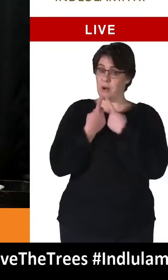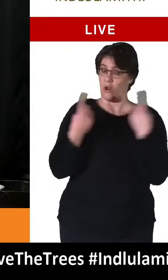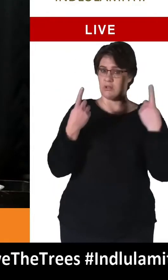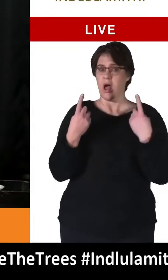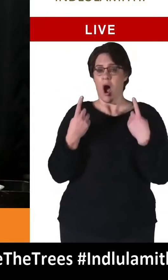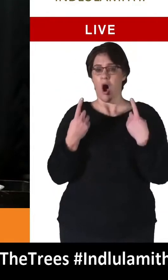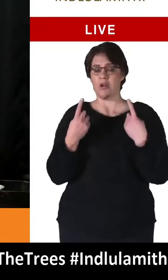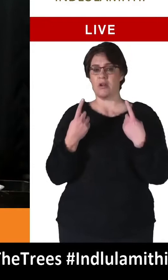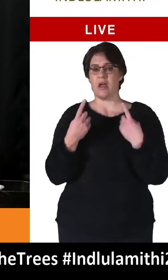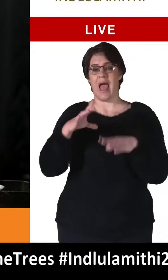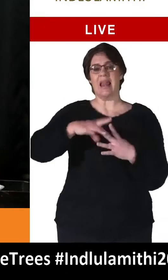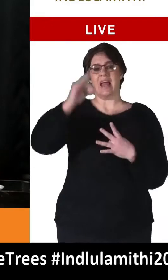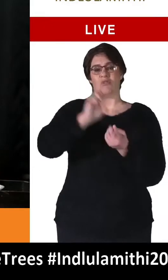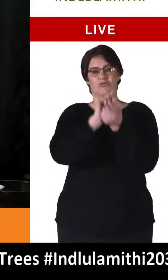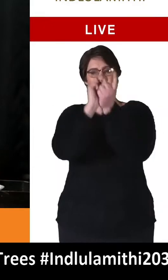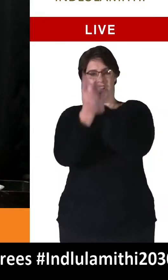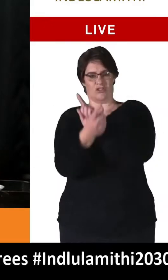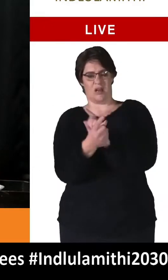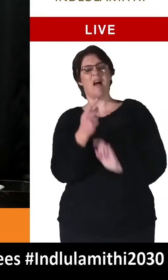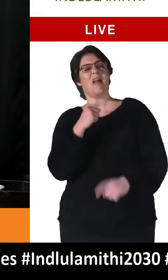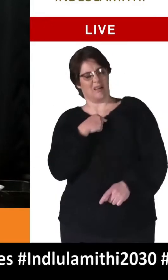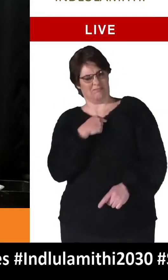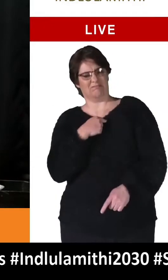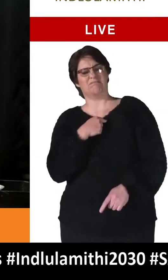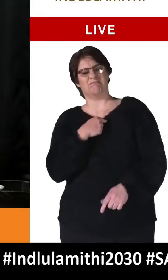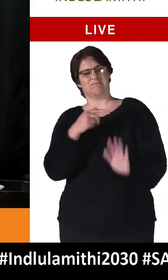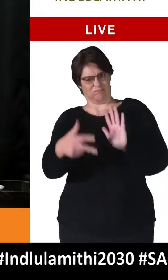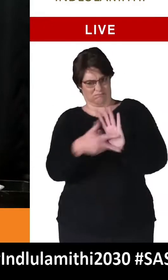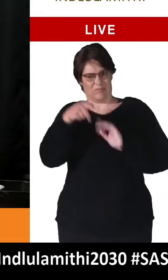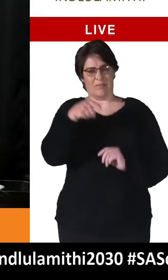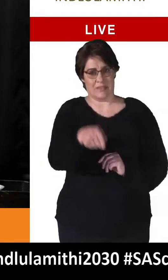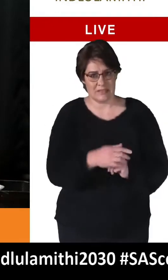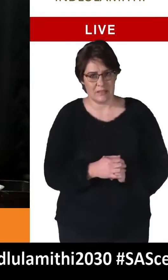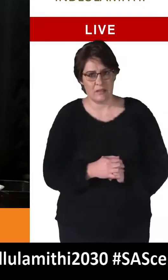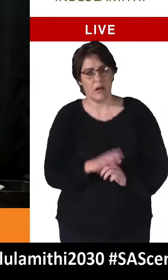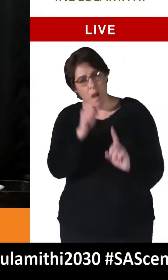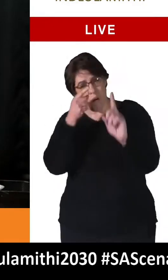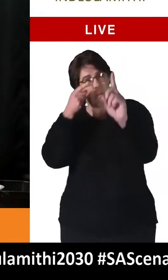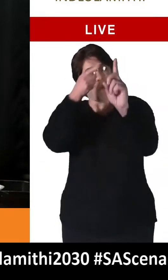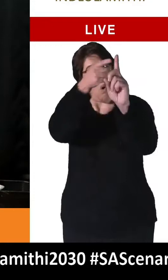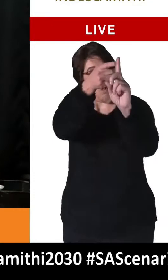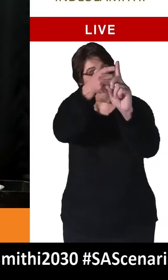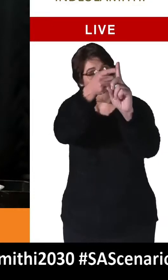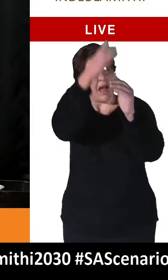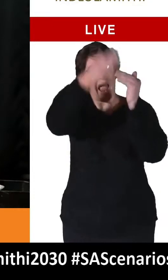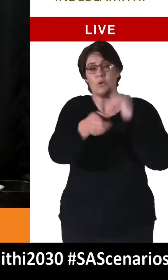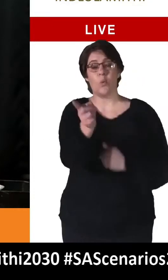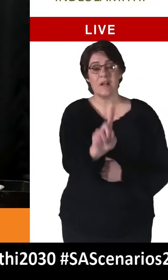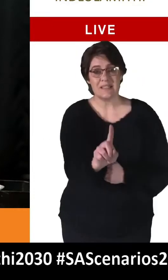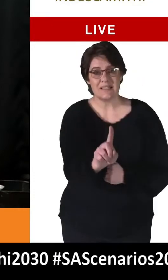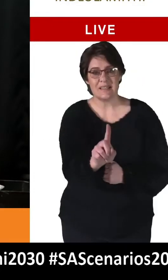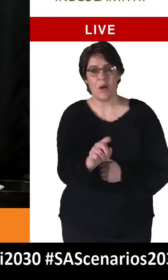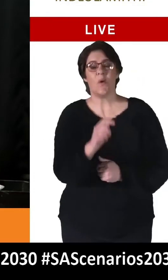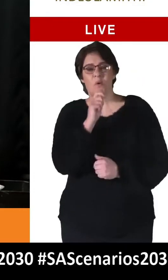our electoral reforms further reinforces that. The ultimate goal of our work has